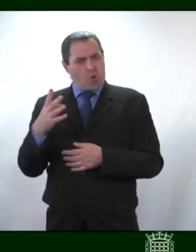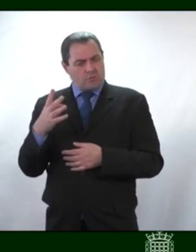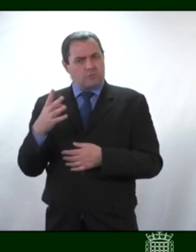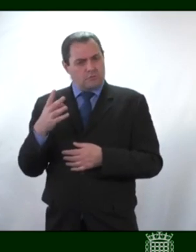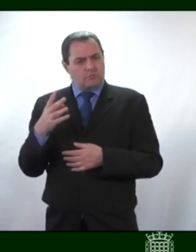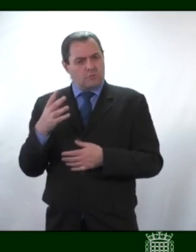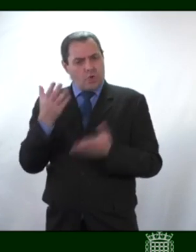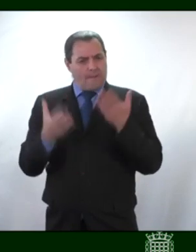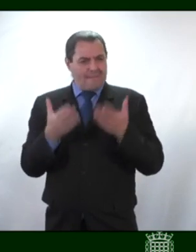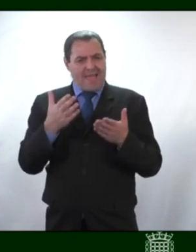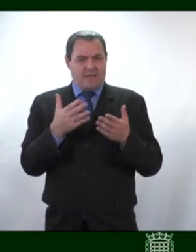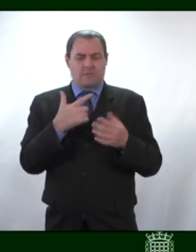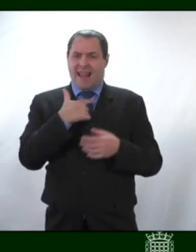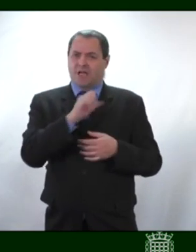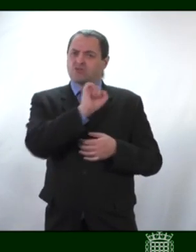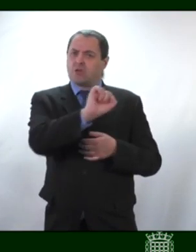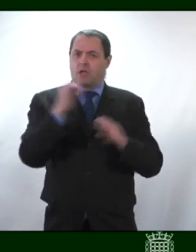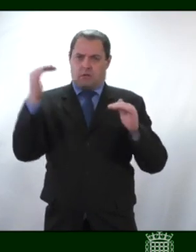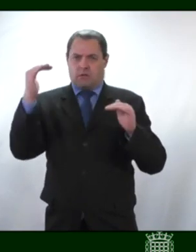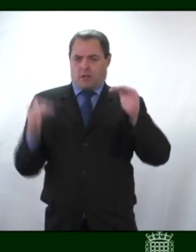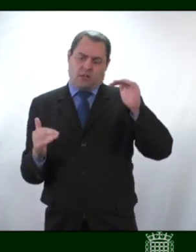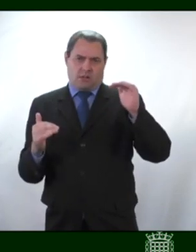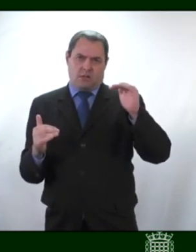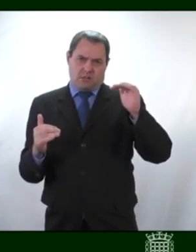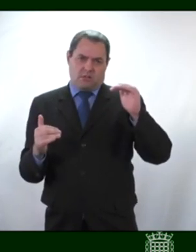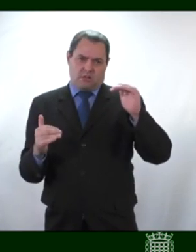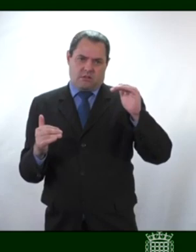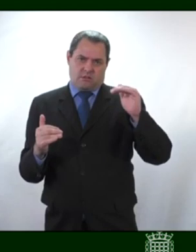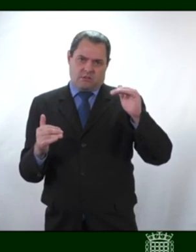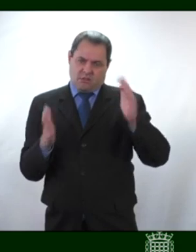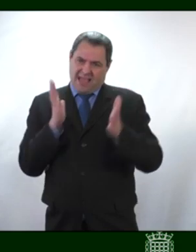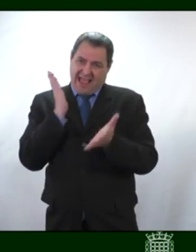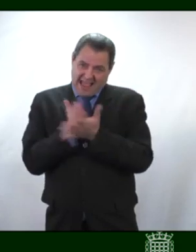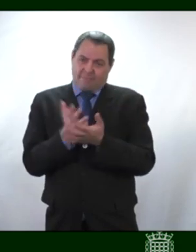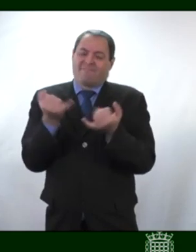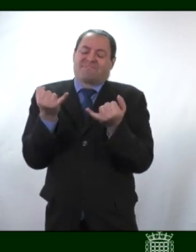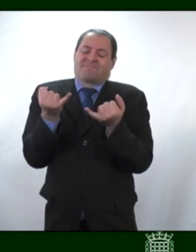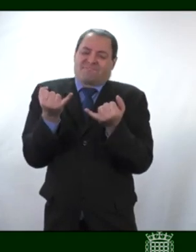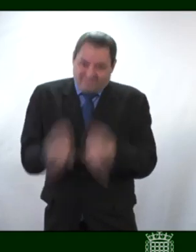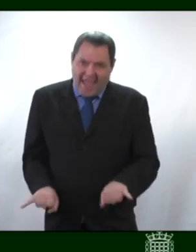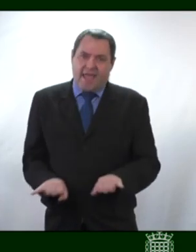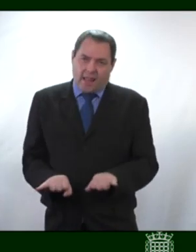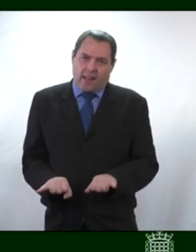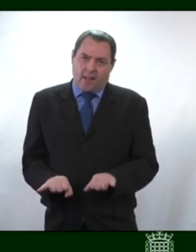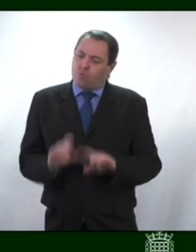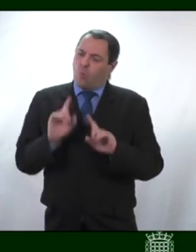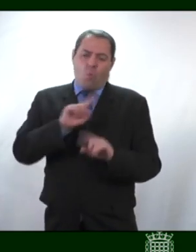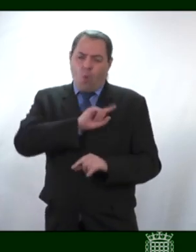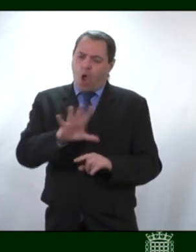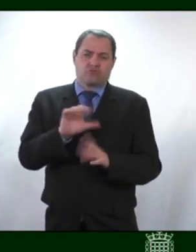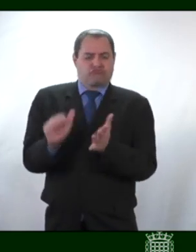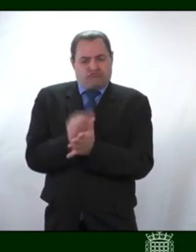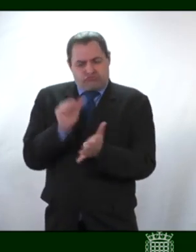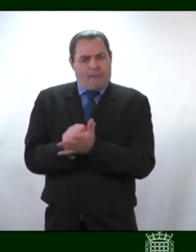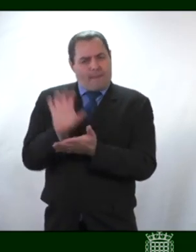that the government gave to Lancashire. And I say to the Secretary of State, it's a failure that his government cannot negotiate a decent package of support with our